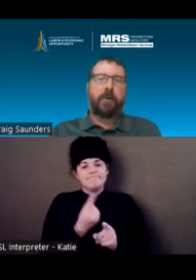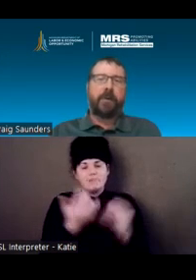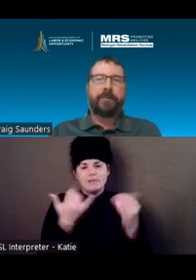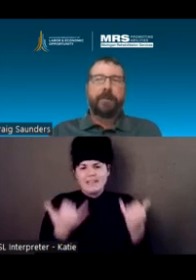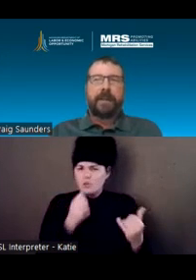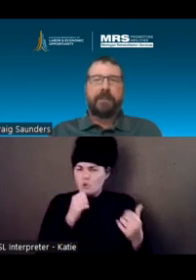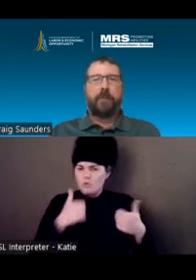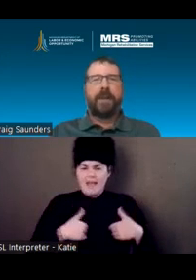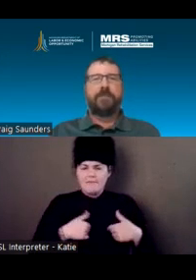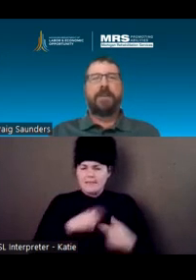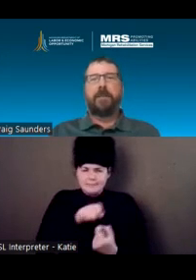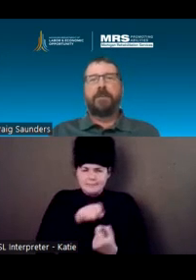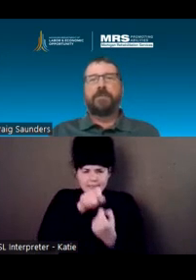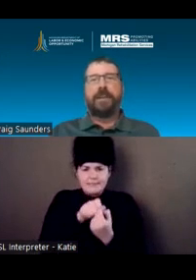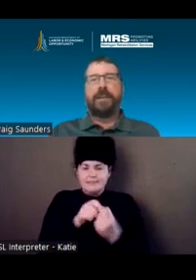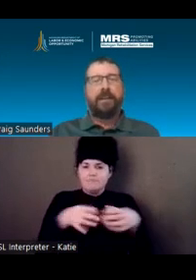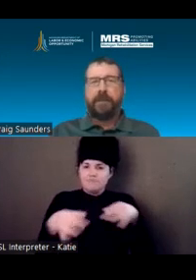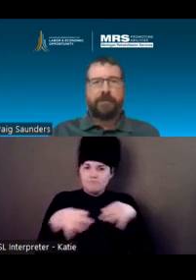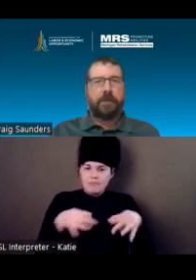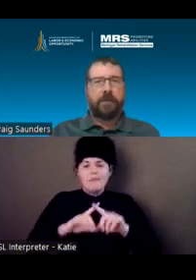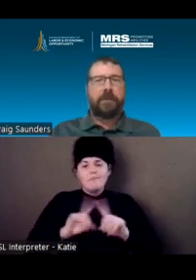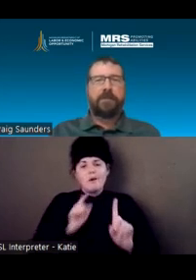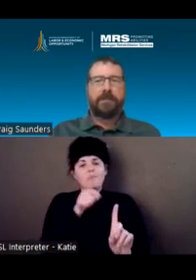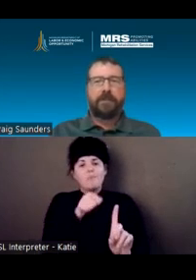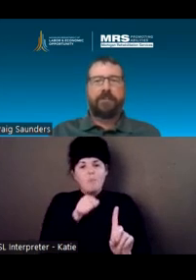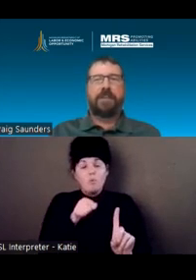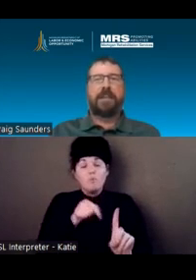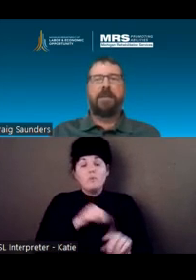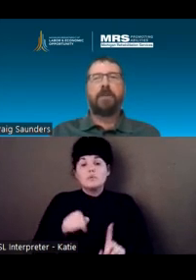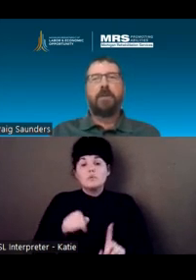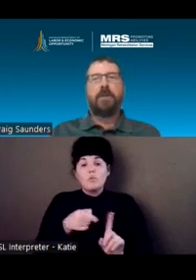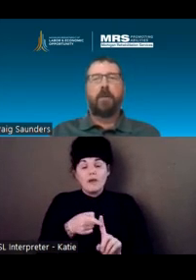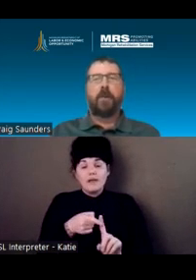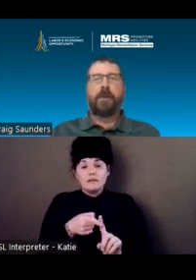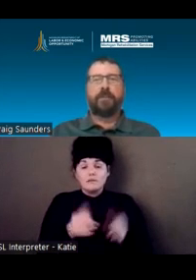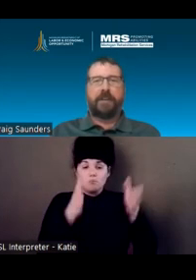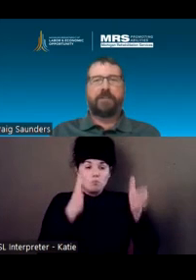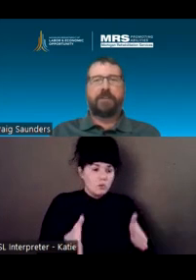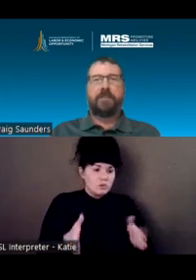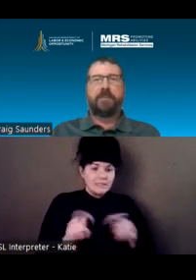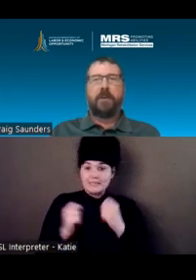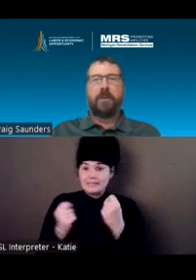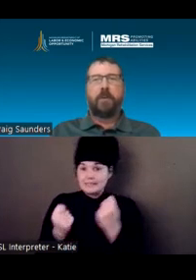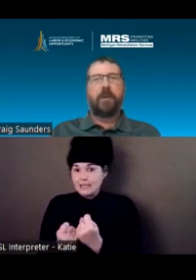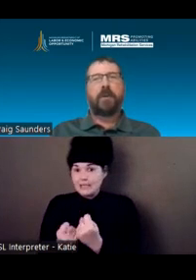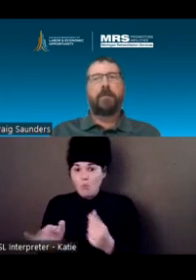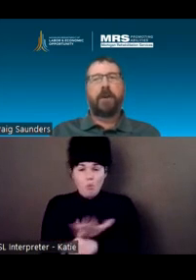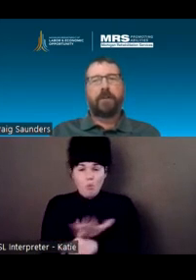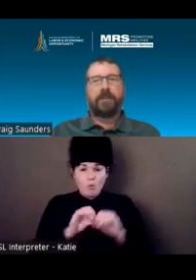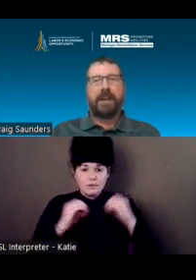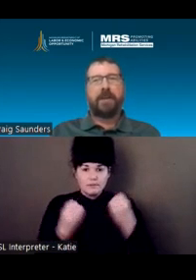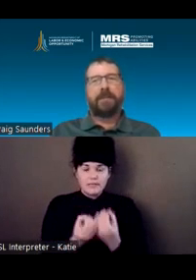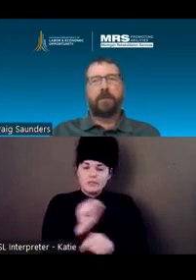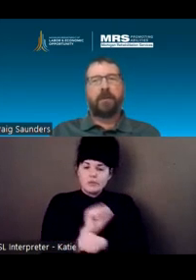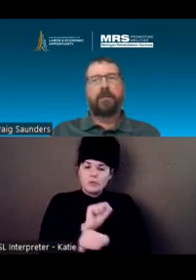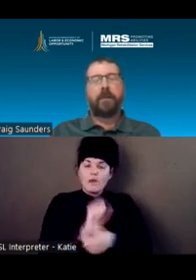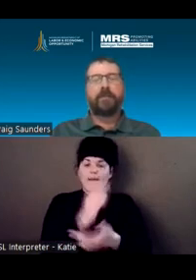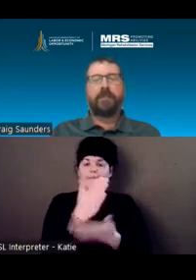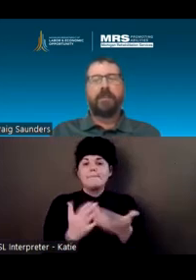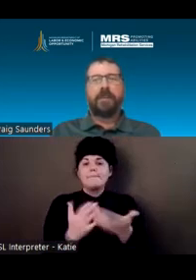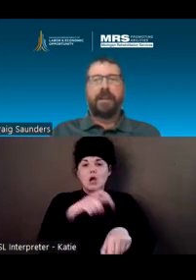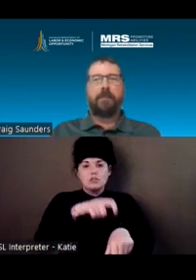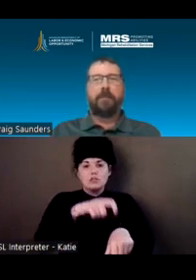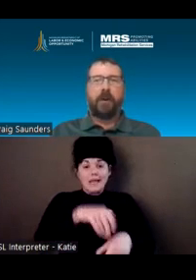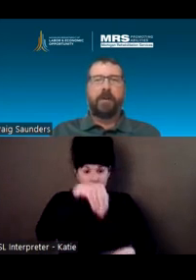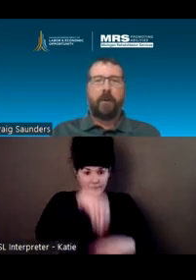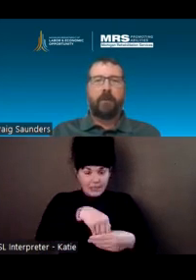at its core, it's an arrangement in which an individual, team, or organization work part of their time at the